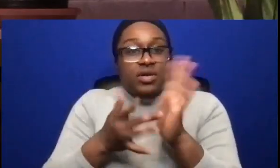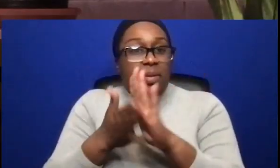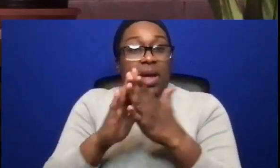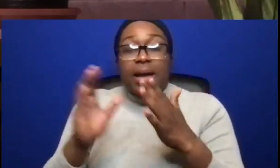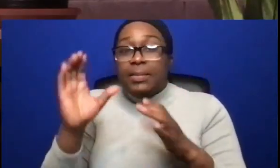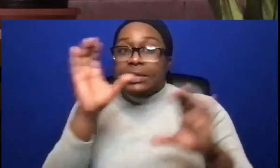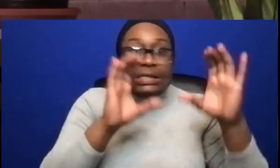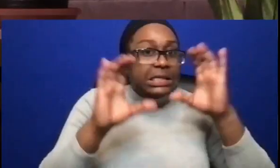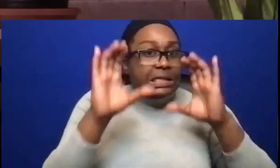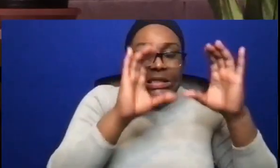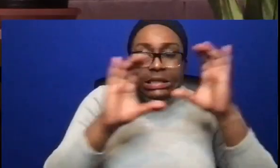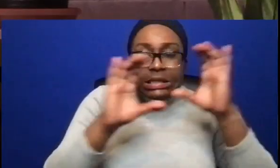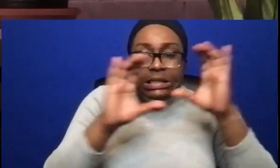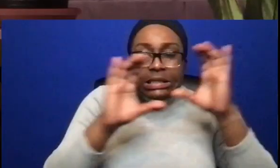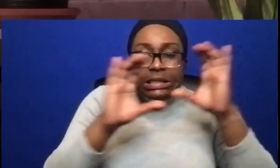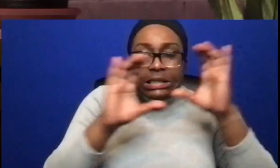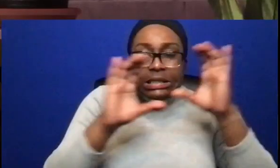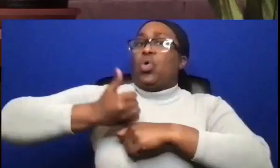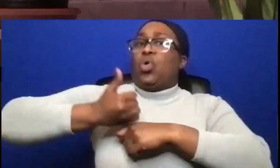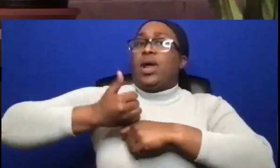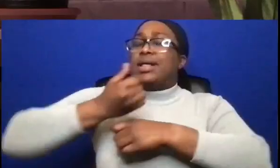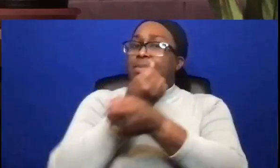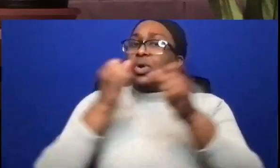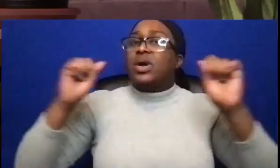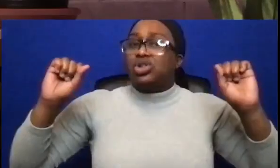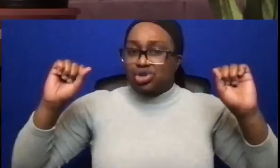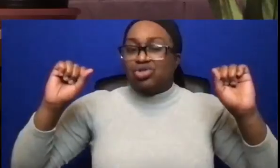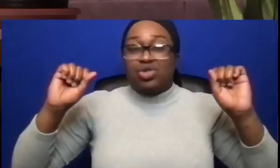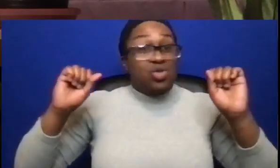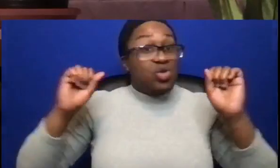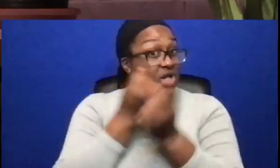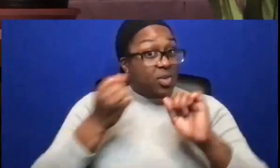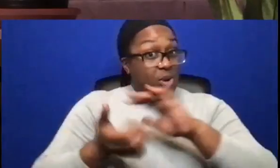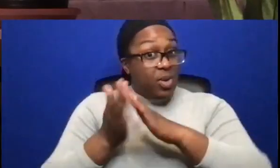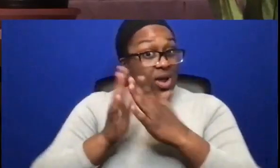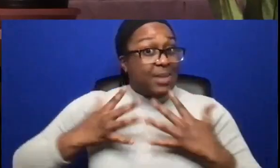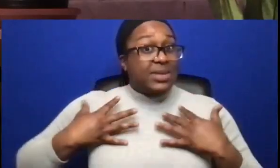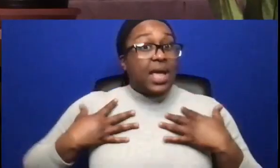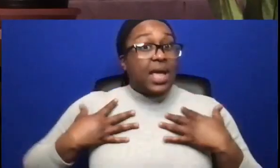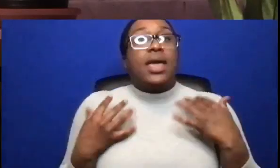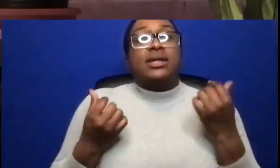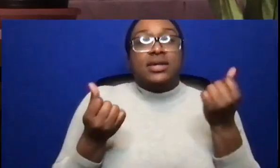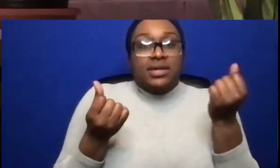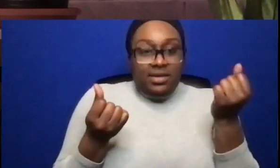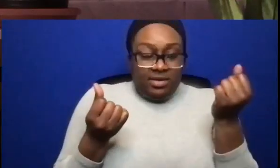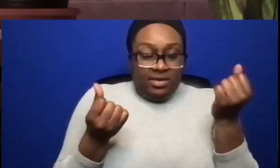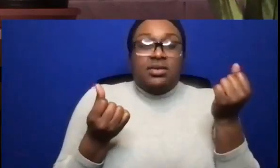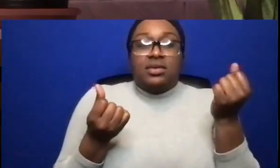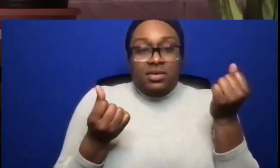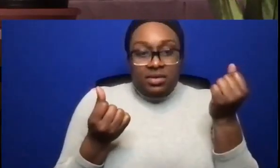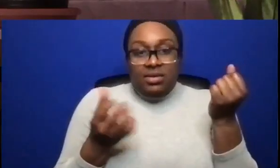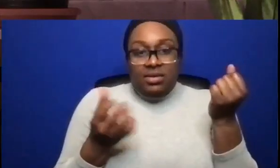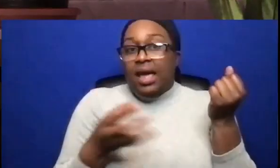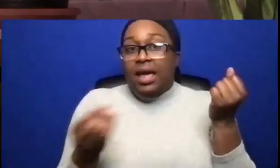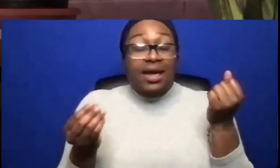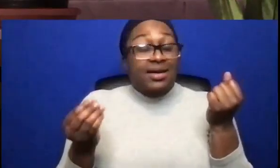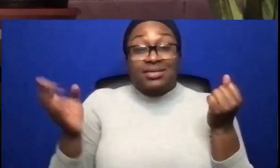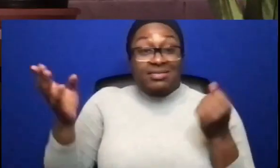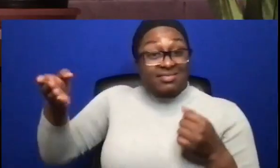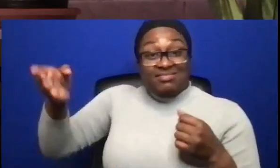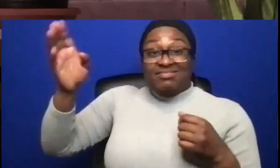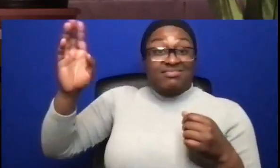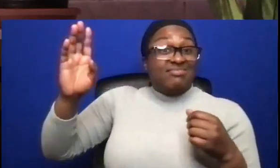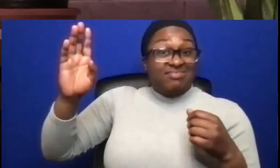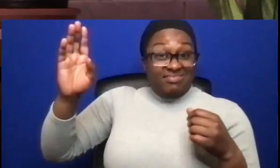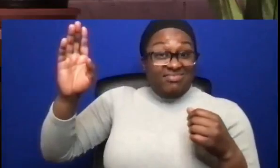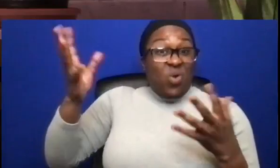of liberation. Liberation brings healing, and divine wants us